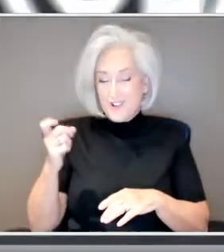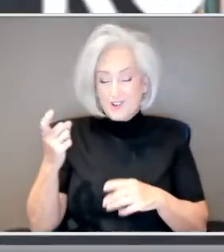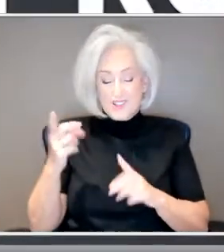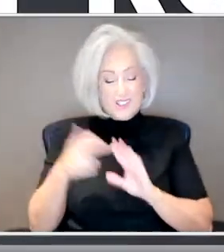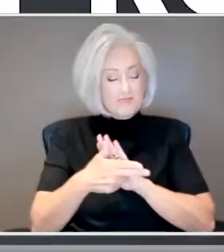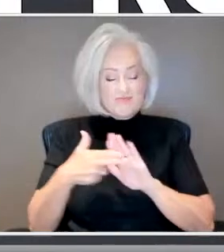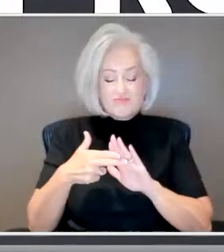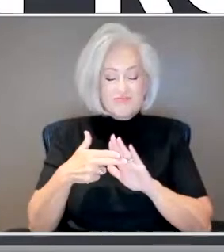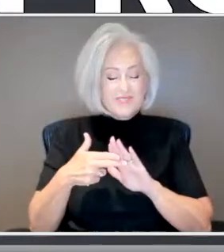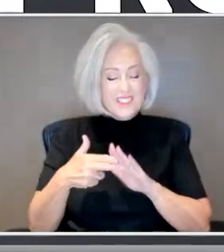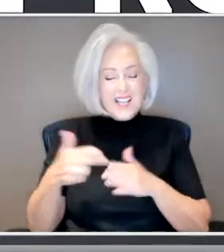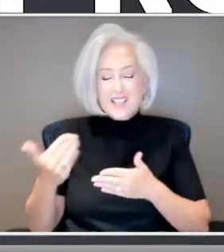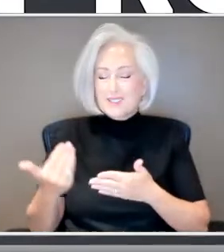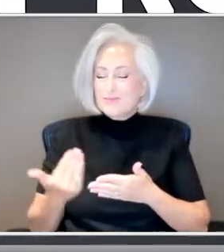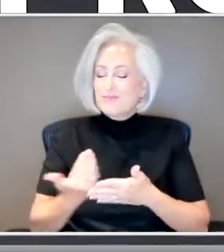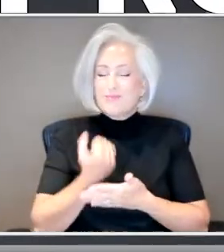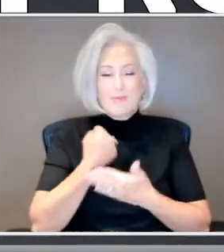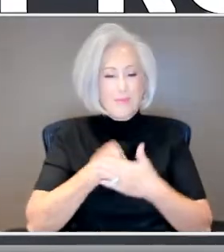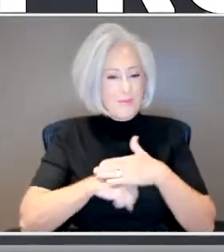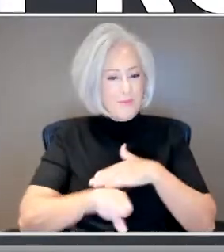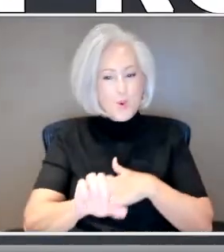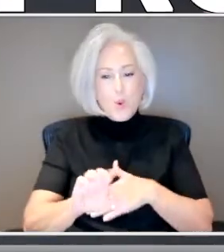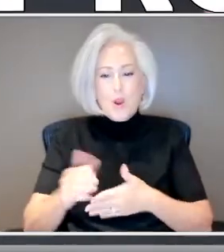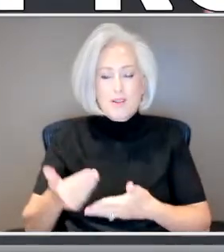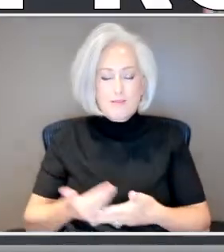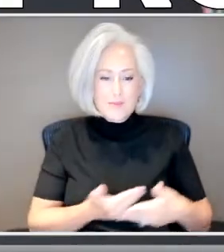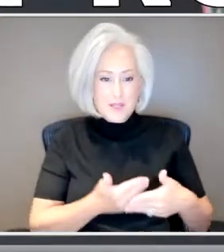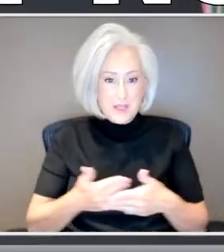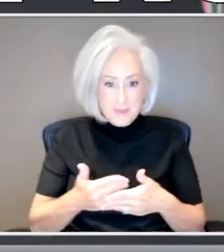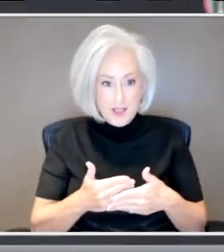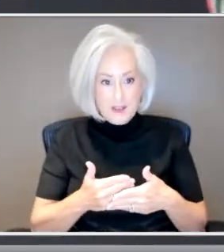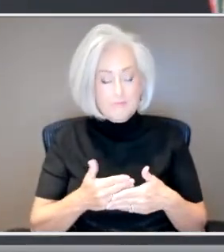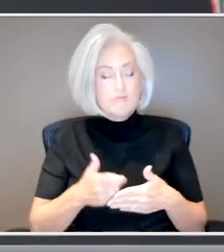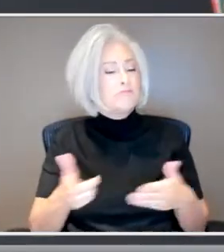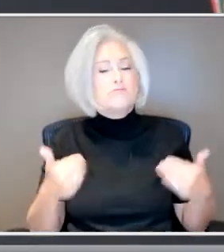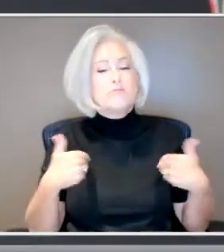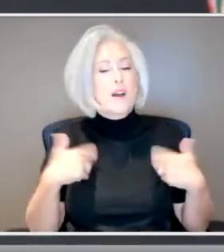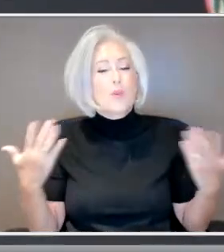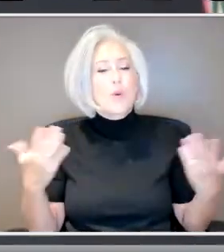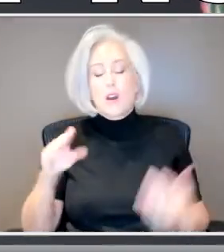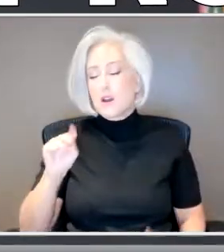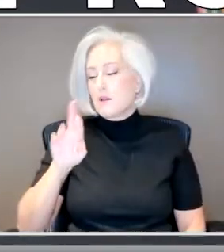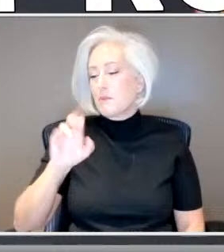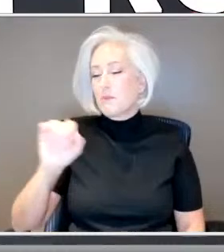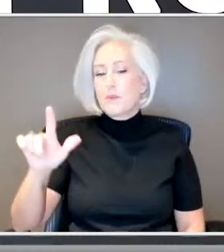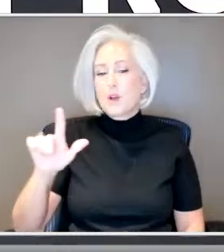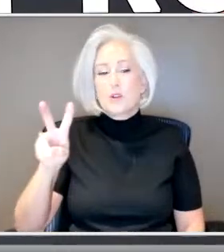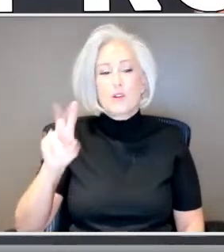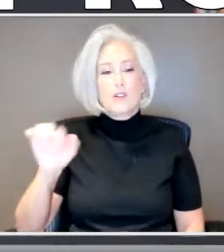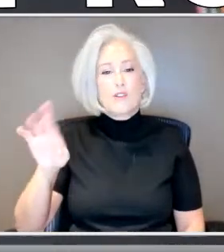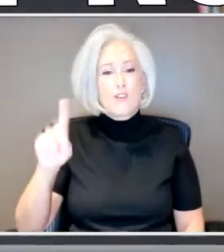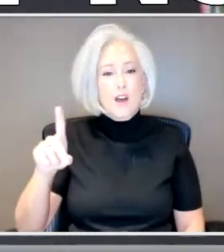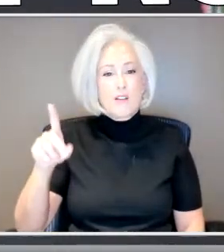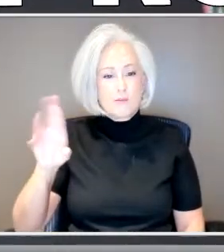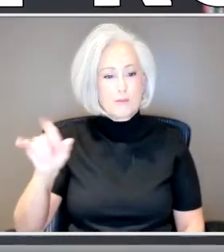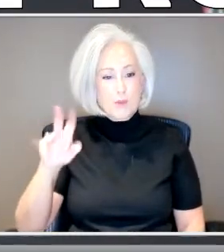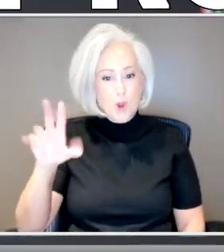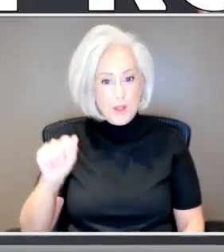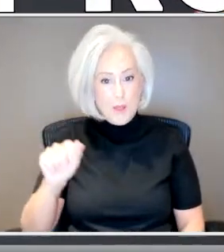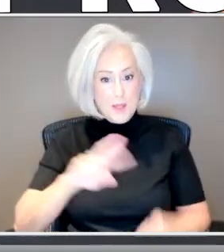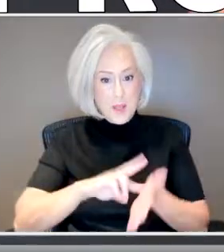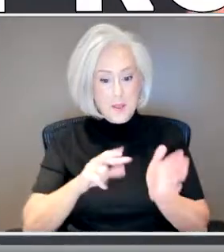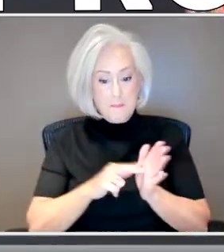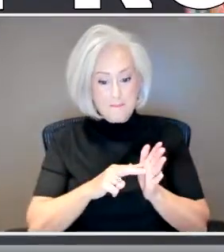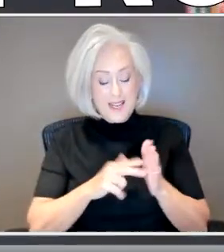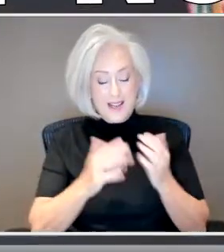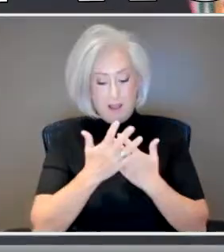valve prolapse, when an abnormal valve causes blood to flow backward through the mitral valve with every heartbeat. Over the